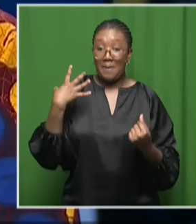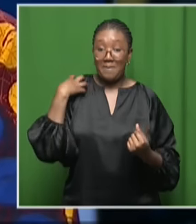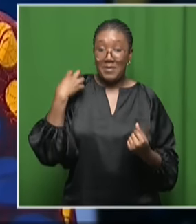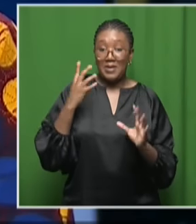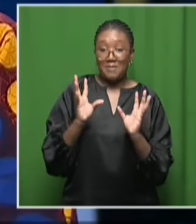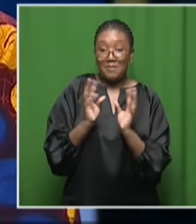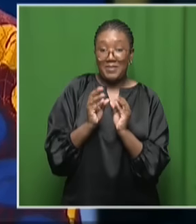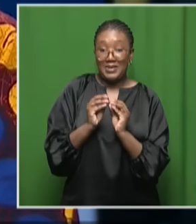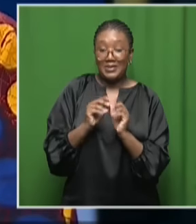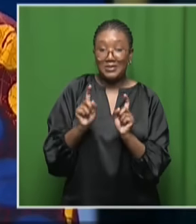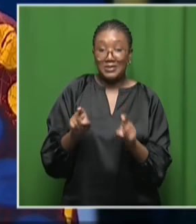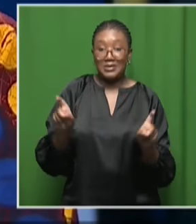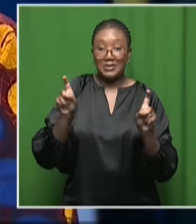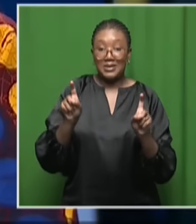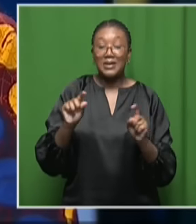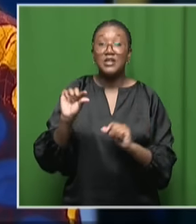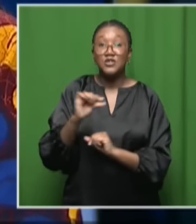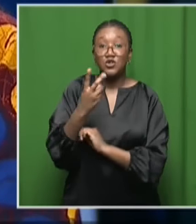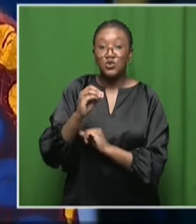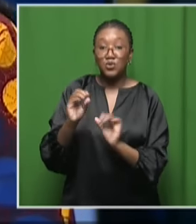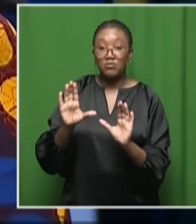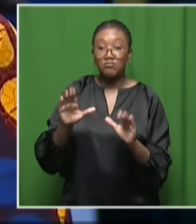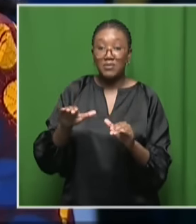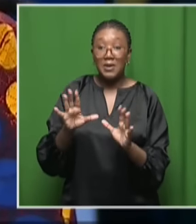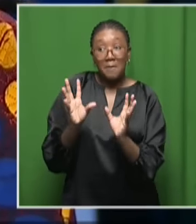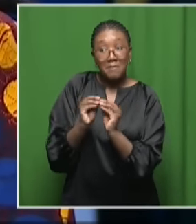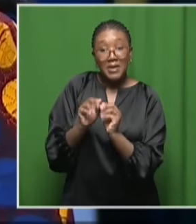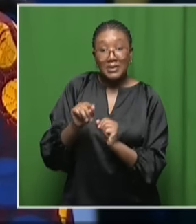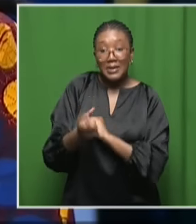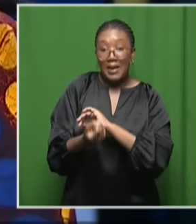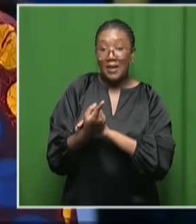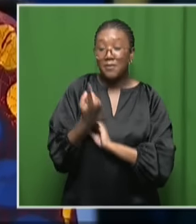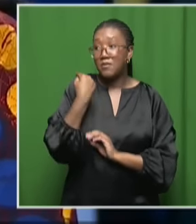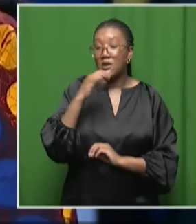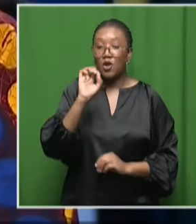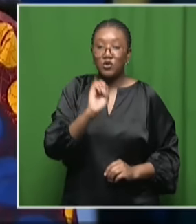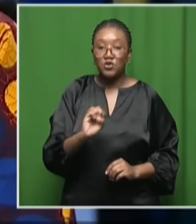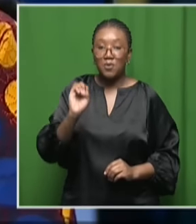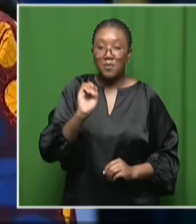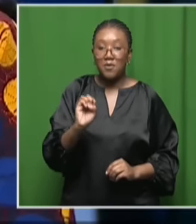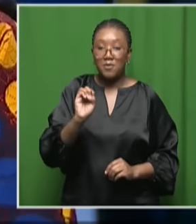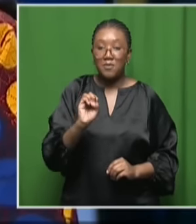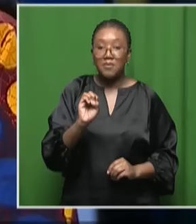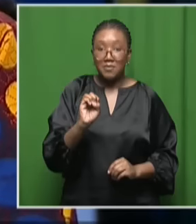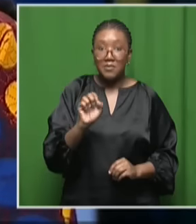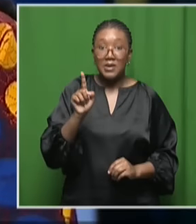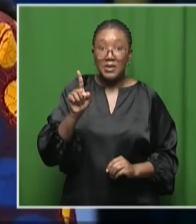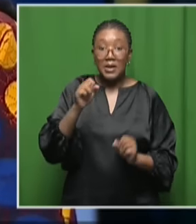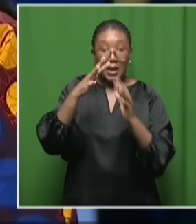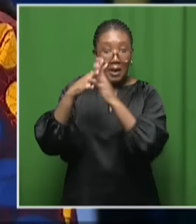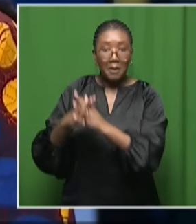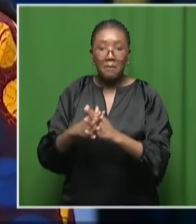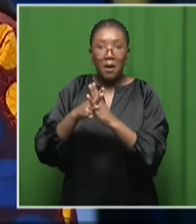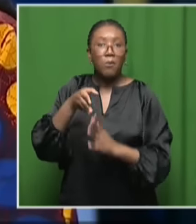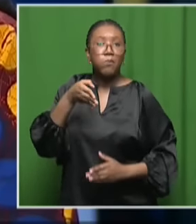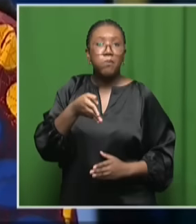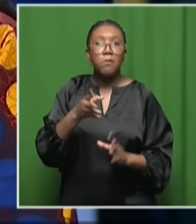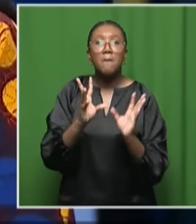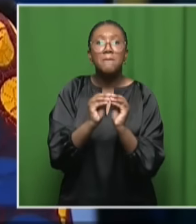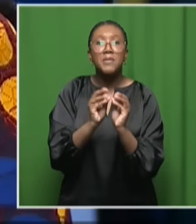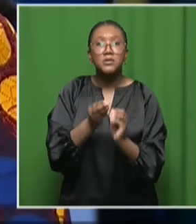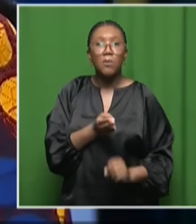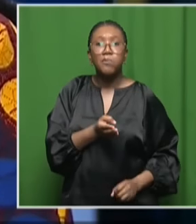so the finance track of the G20, that meeting happened in October, in mid-October. The US participated in that meeting at a very